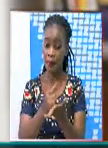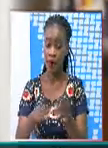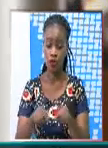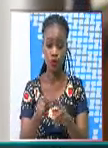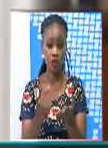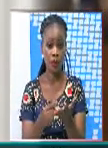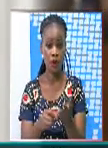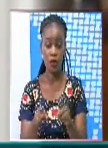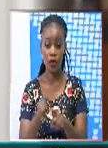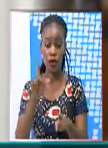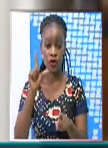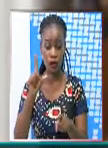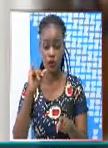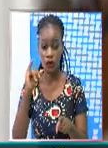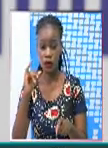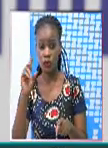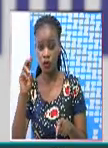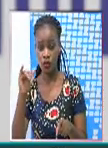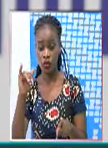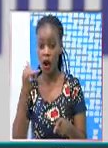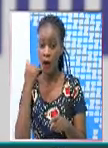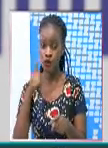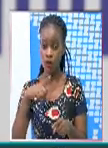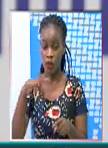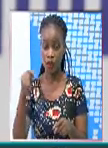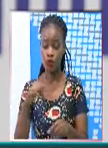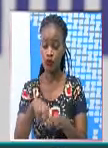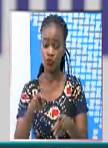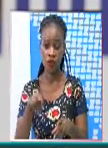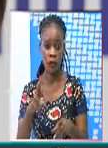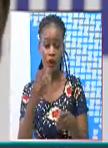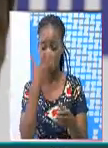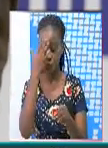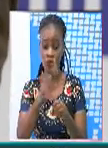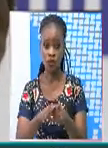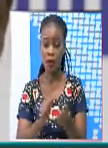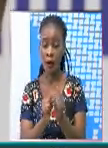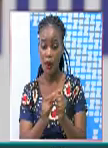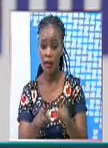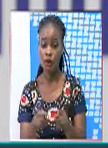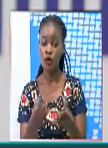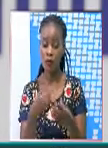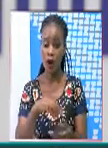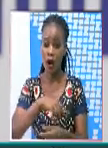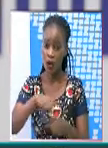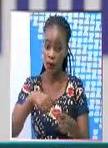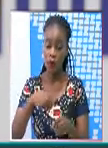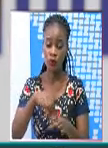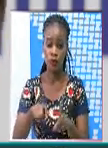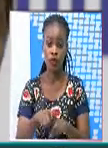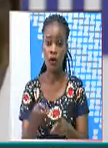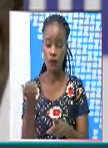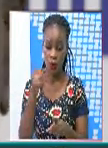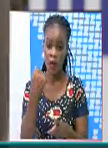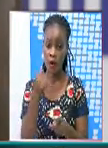Uganda, Eddie Kalhanga, agamba nti kino kyakuwa bannayuganda akakisa okuvuganya ne be beetoolodde nabo era nga kiwa